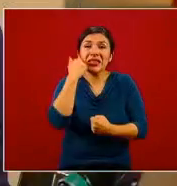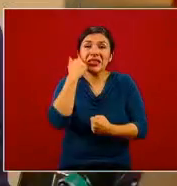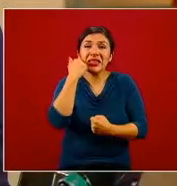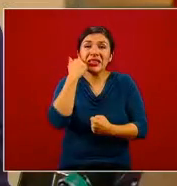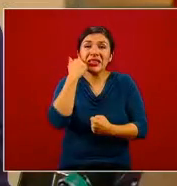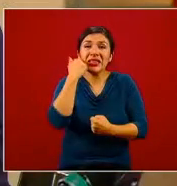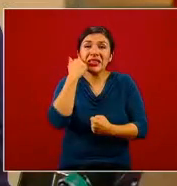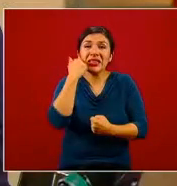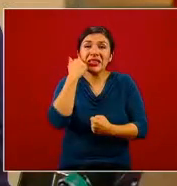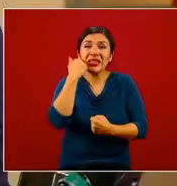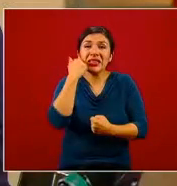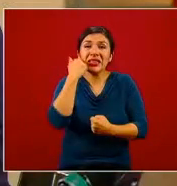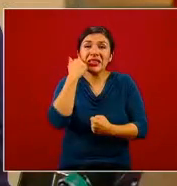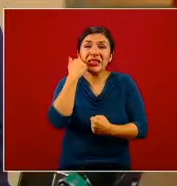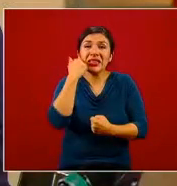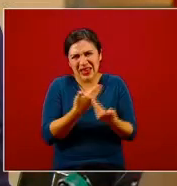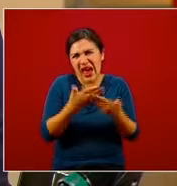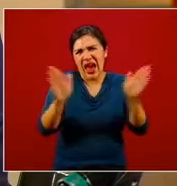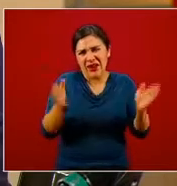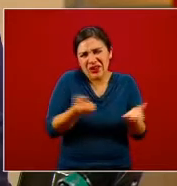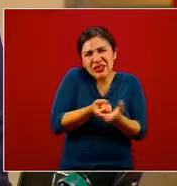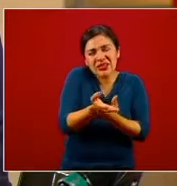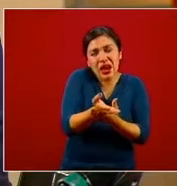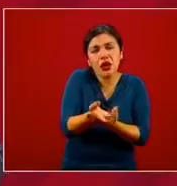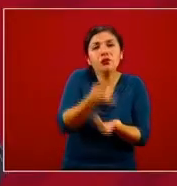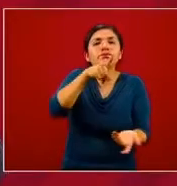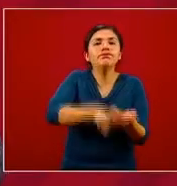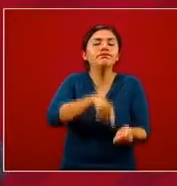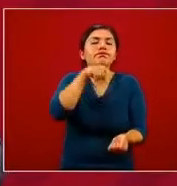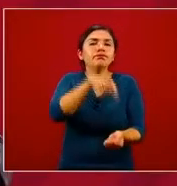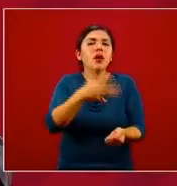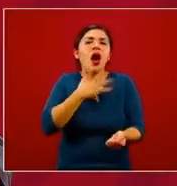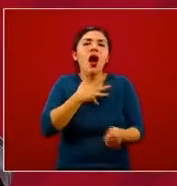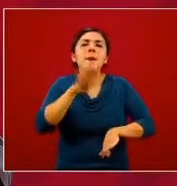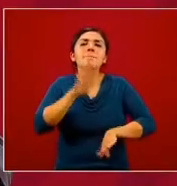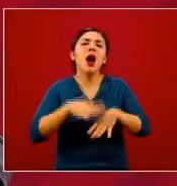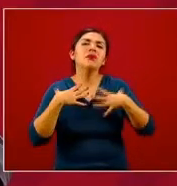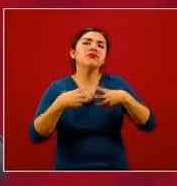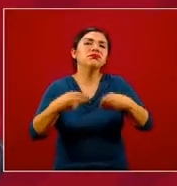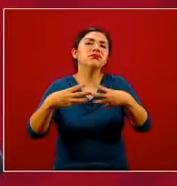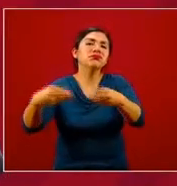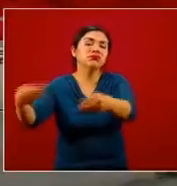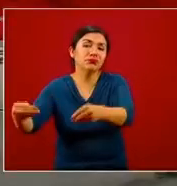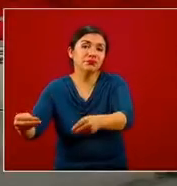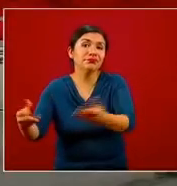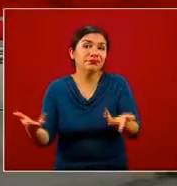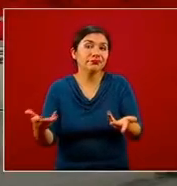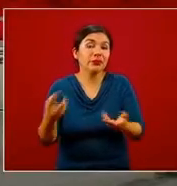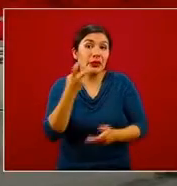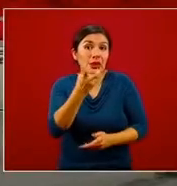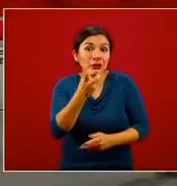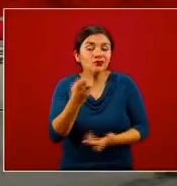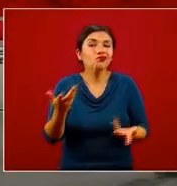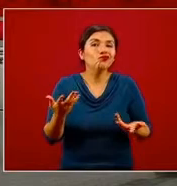too soon, there's going to be a new wave.